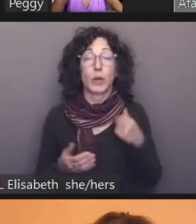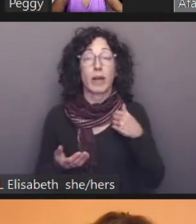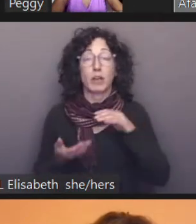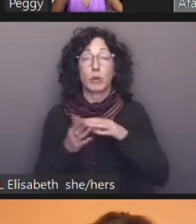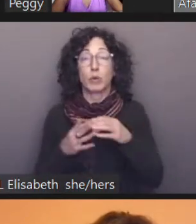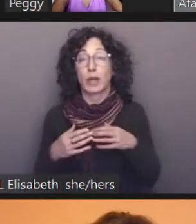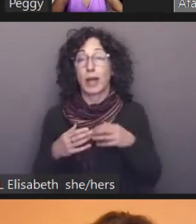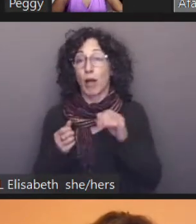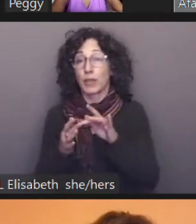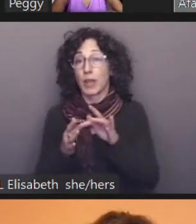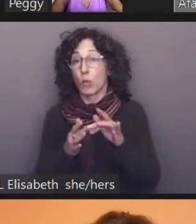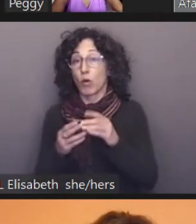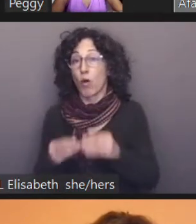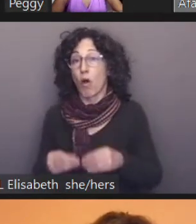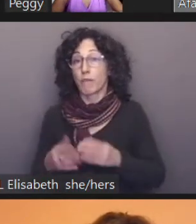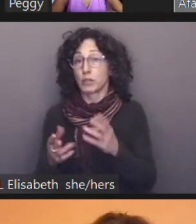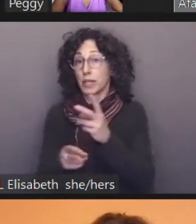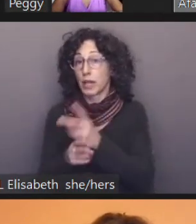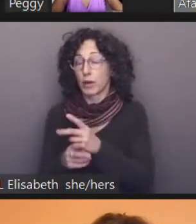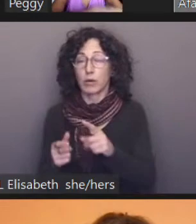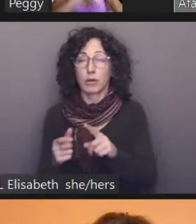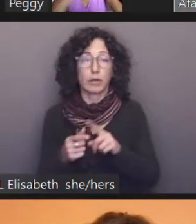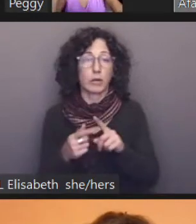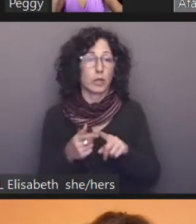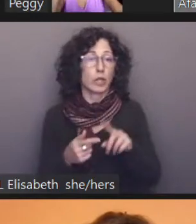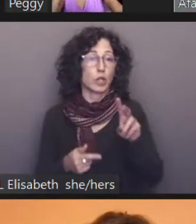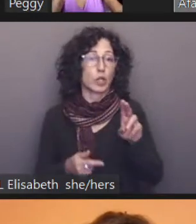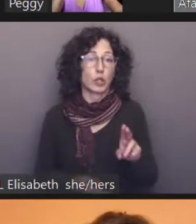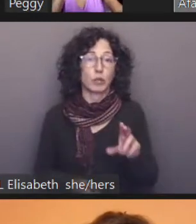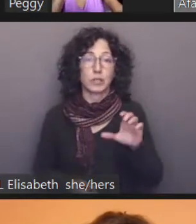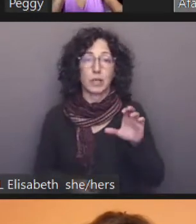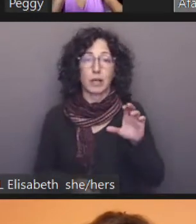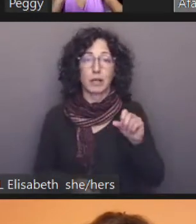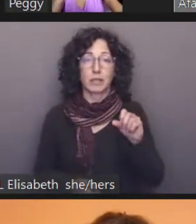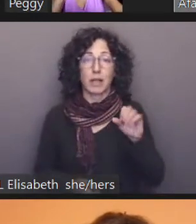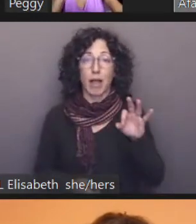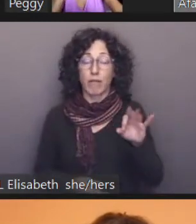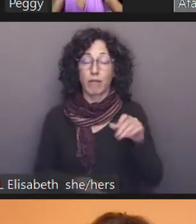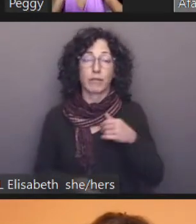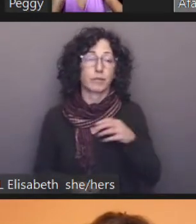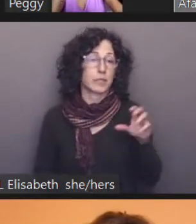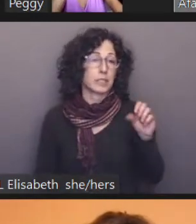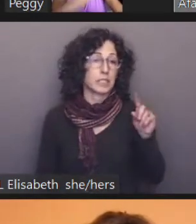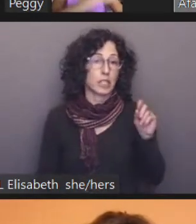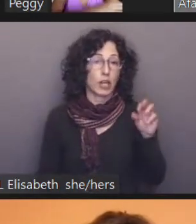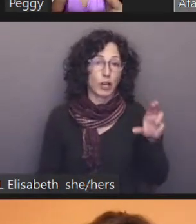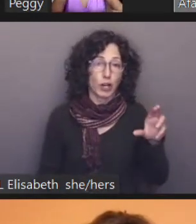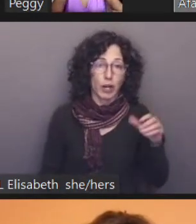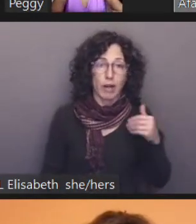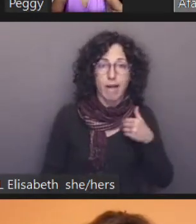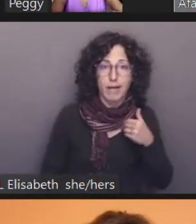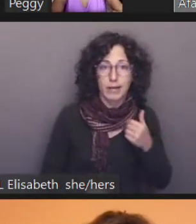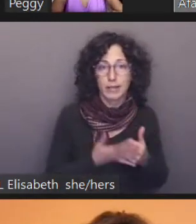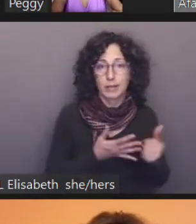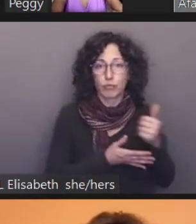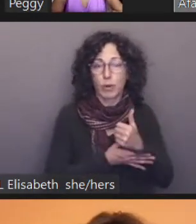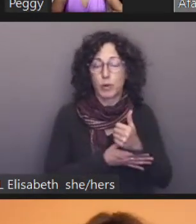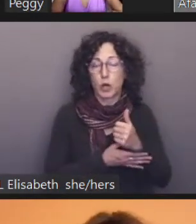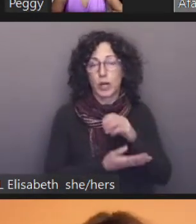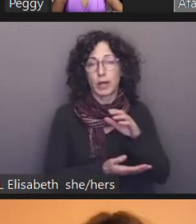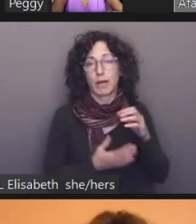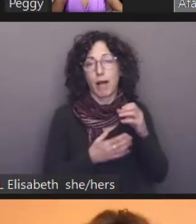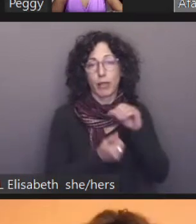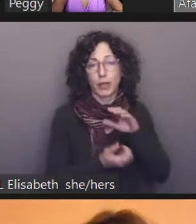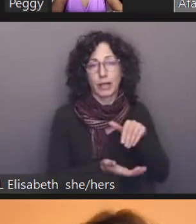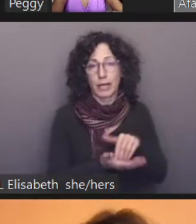that offers care. UCSF has primary care clinics. Sutter has primary care clinics. And so you should be able to